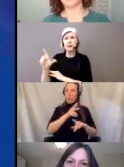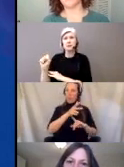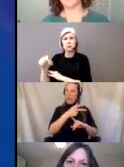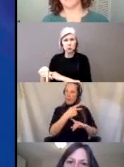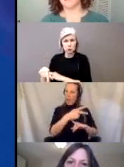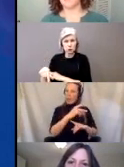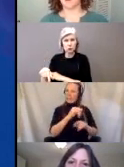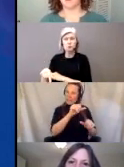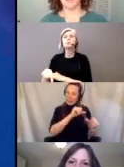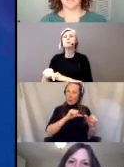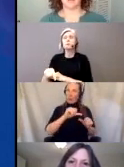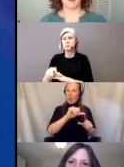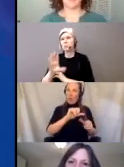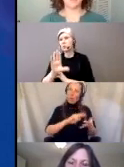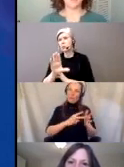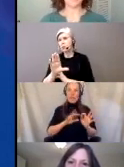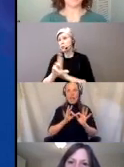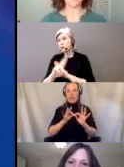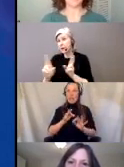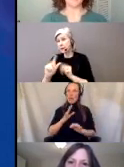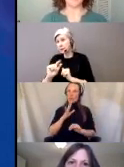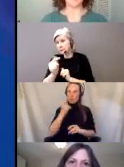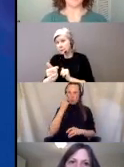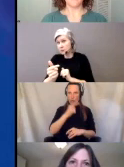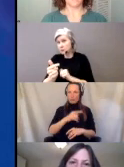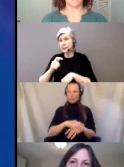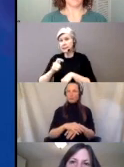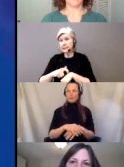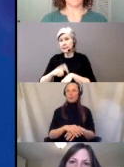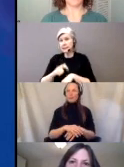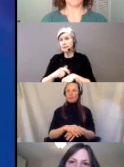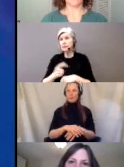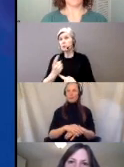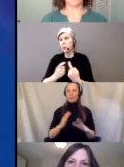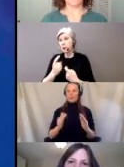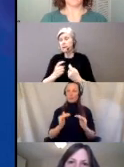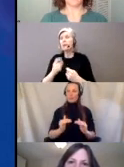and we will activate your camera so we can answer your question.